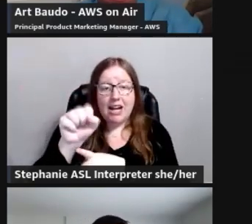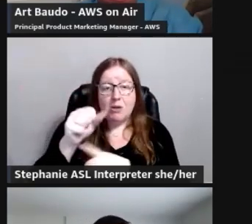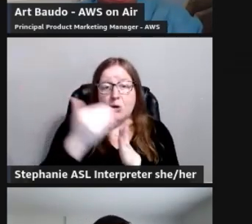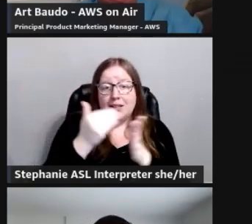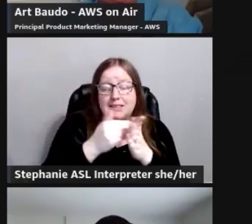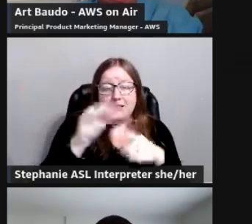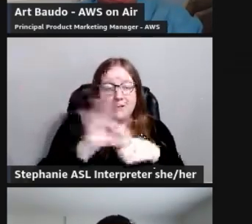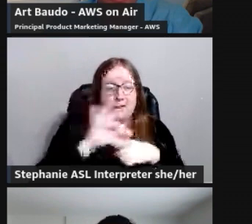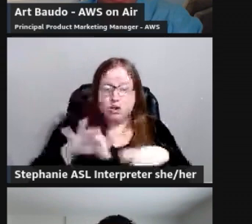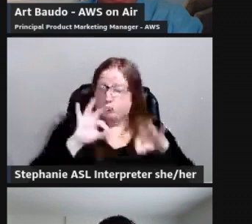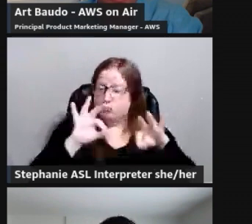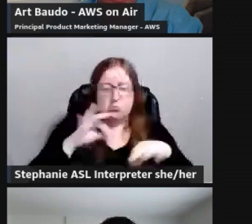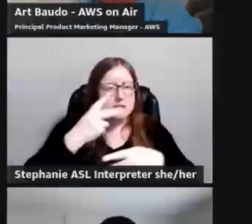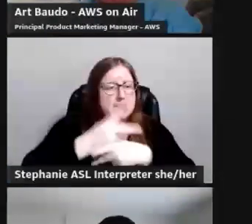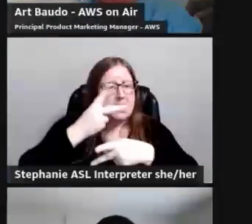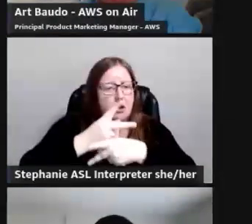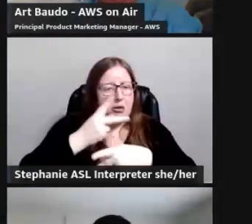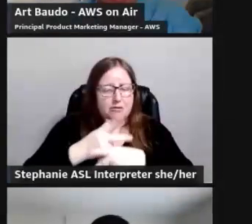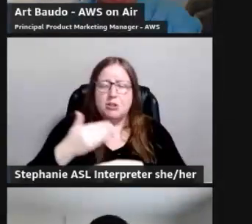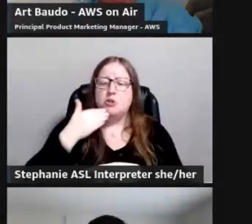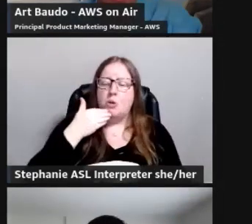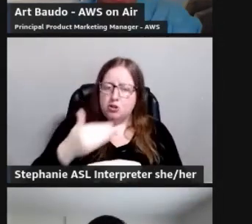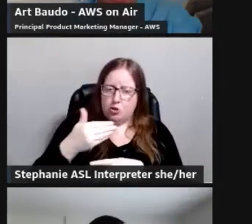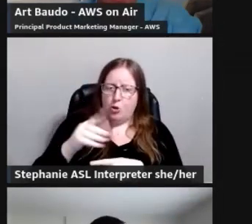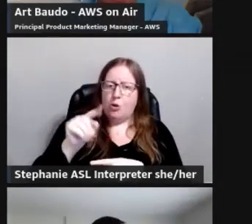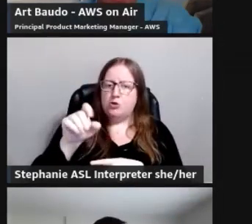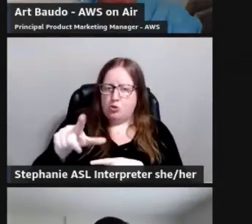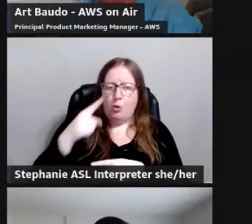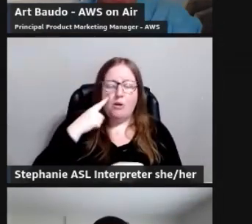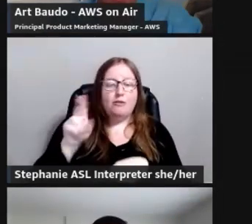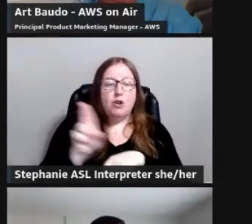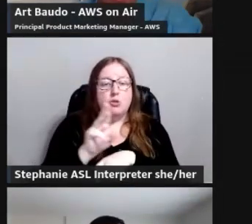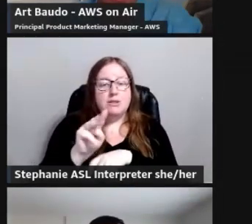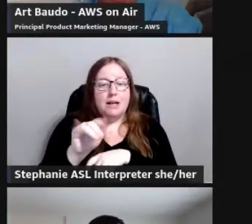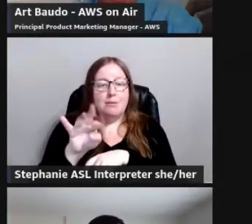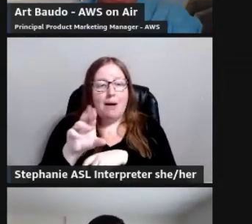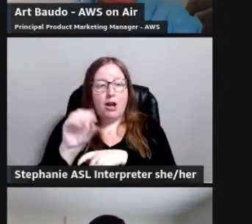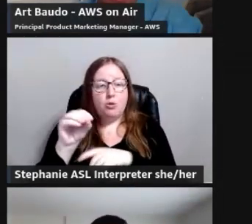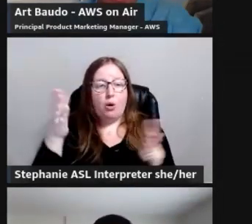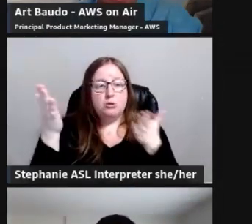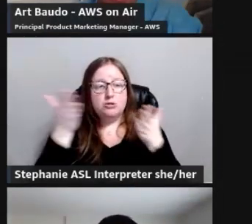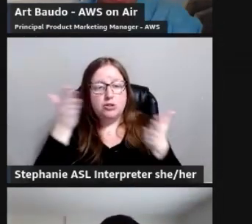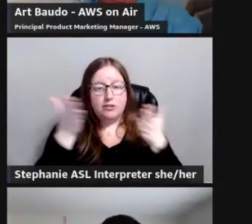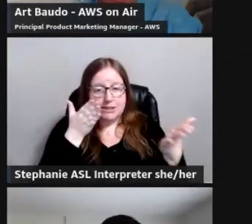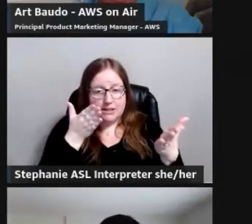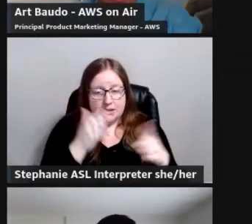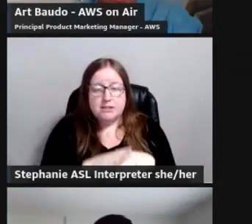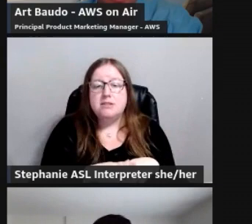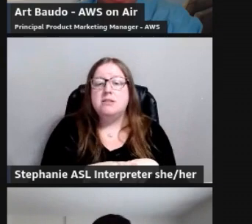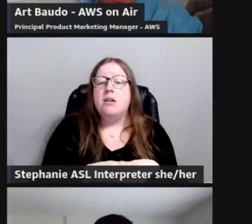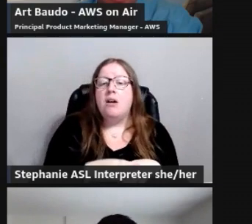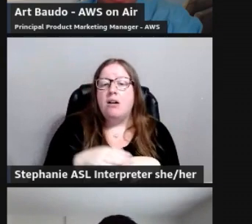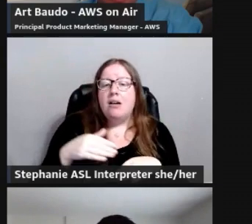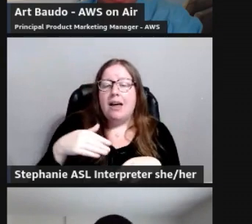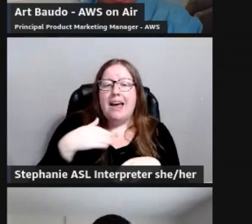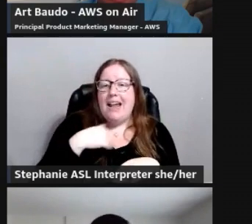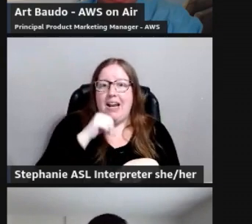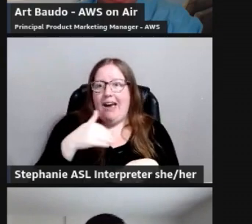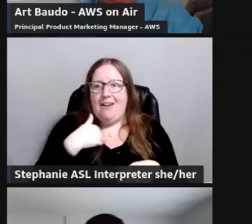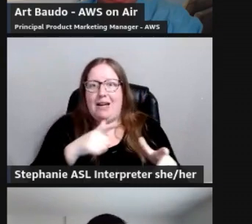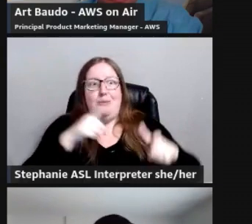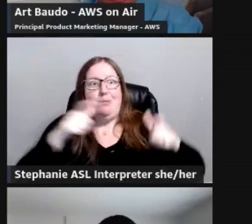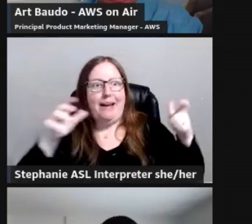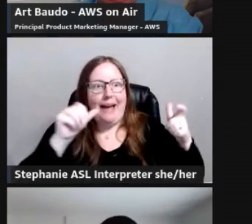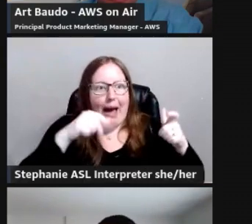that. So this is a good mechanism where if you're using microservices and instead of having a monolithic application, you break down